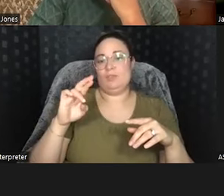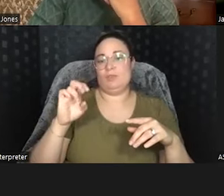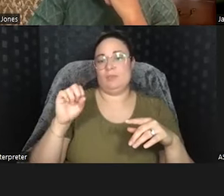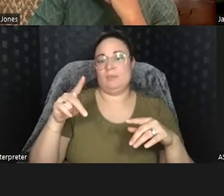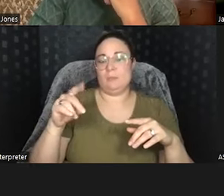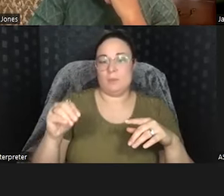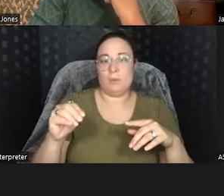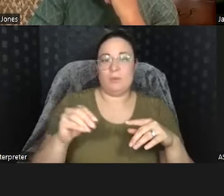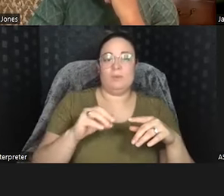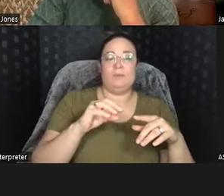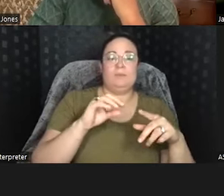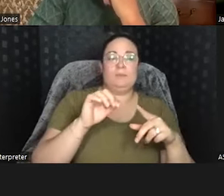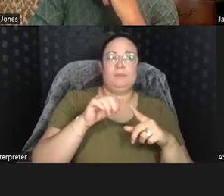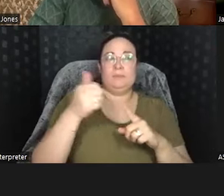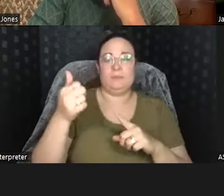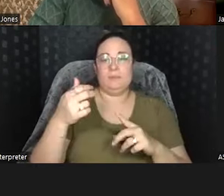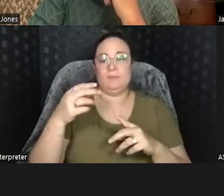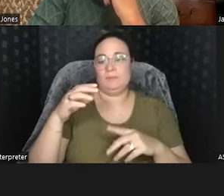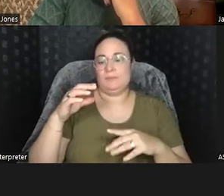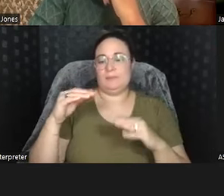Lorena Borjas Wellness and Equity Fund.